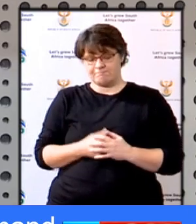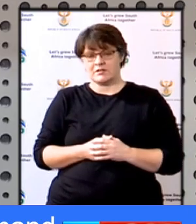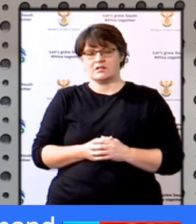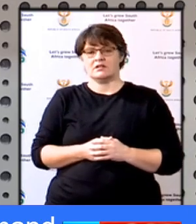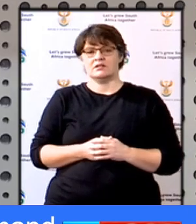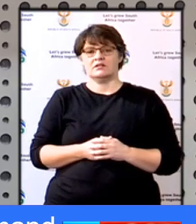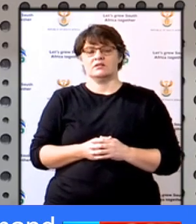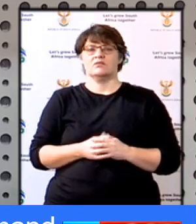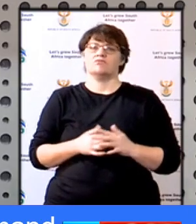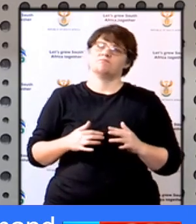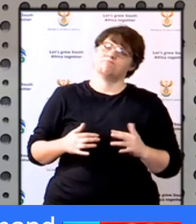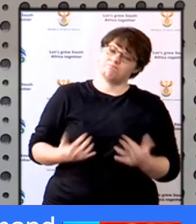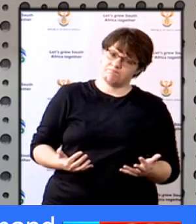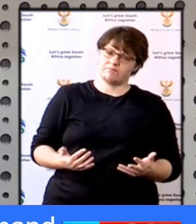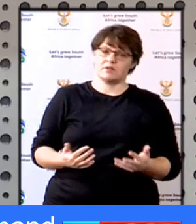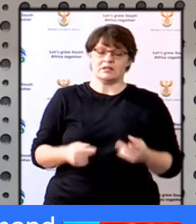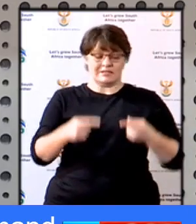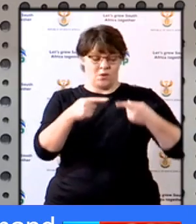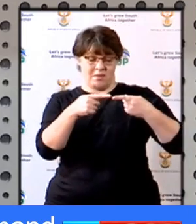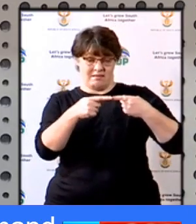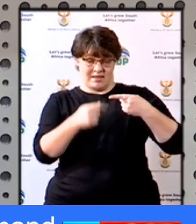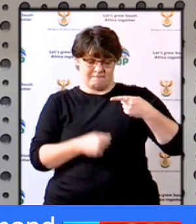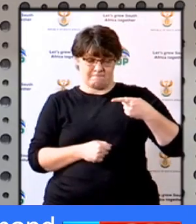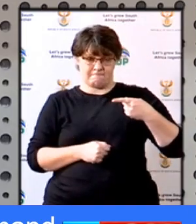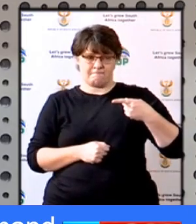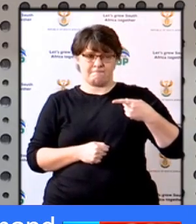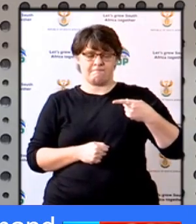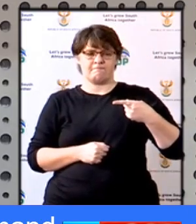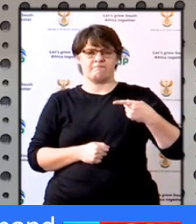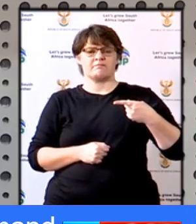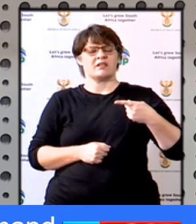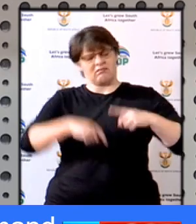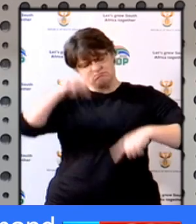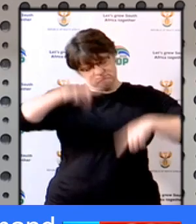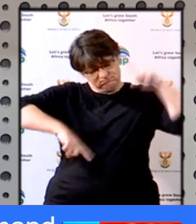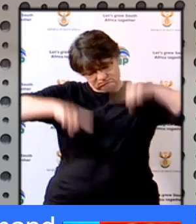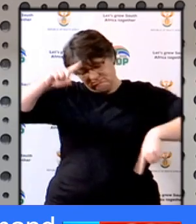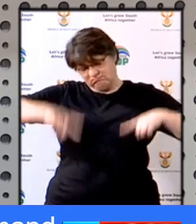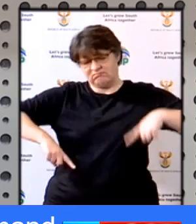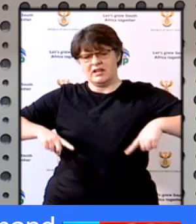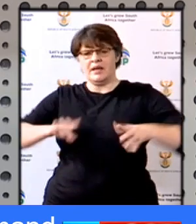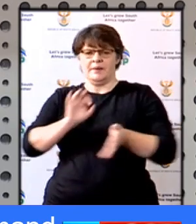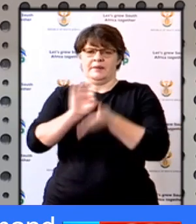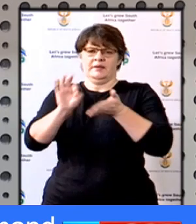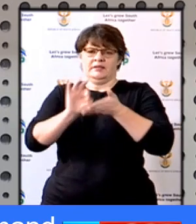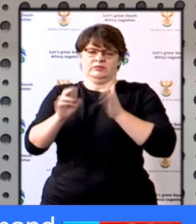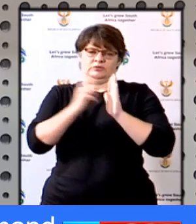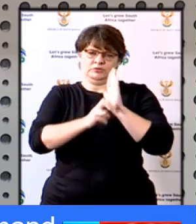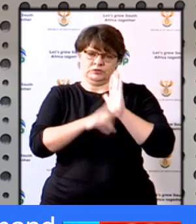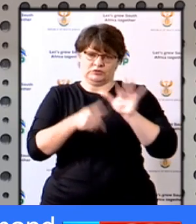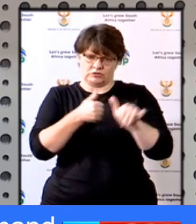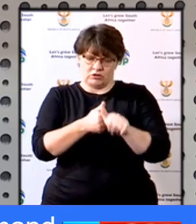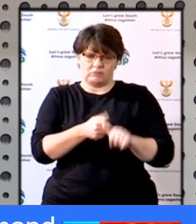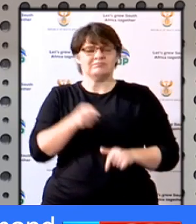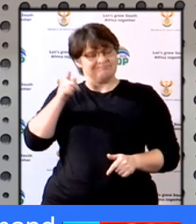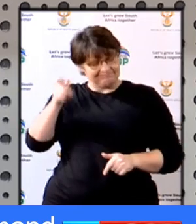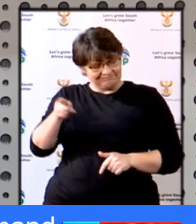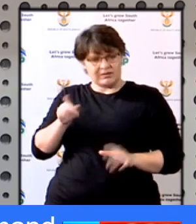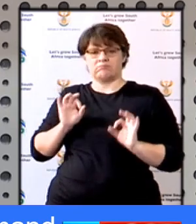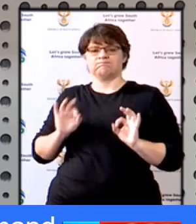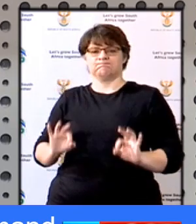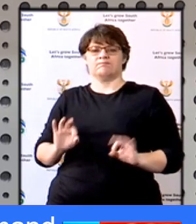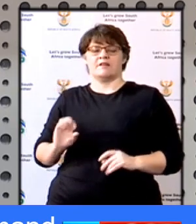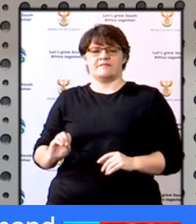virus. So that's one element of a range of measures. And Mercedes correctly pointed